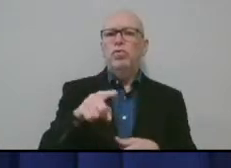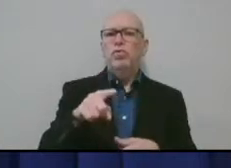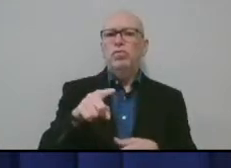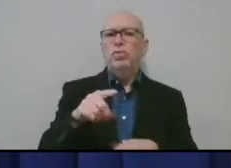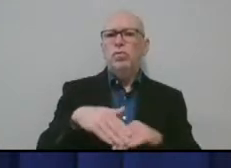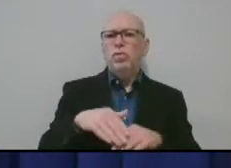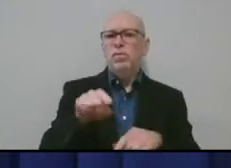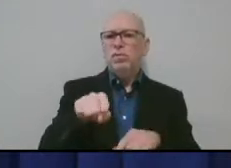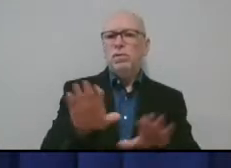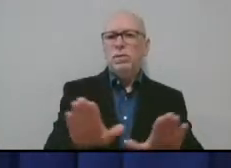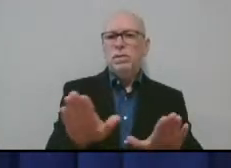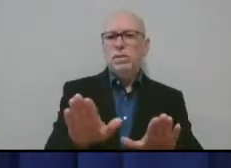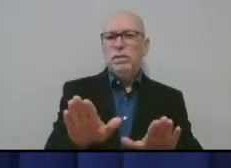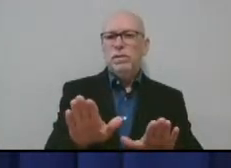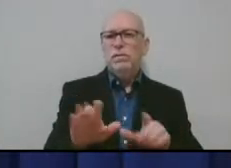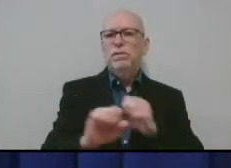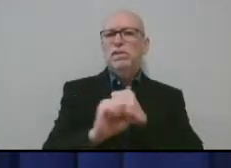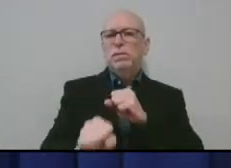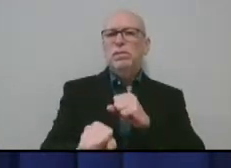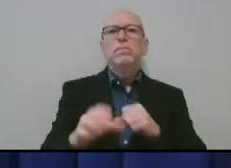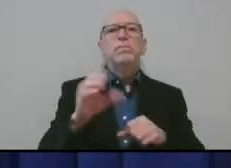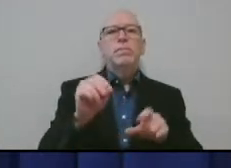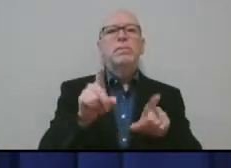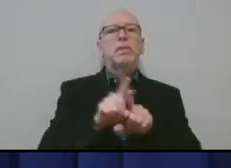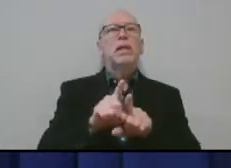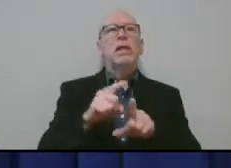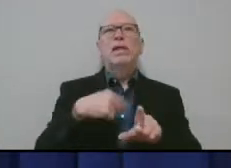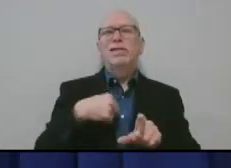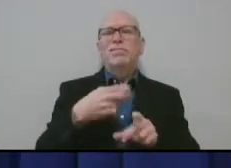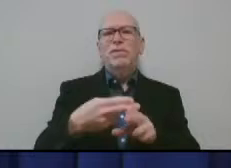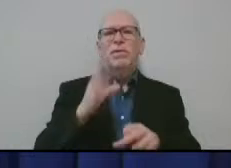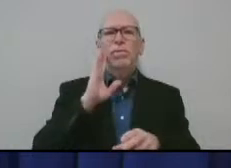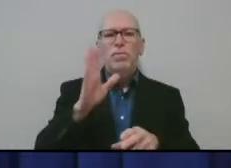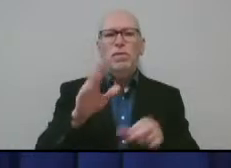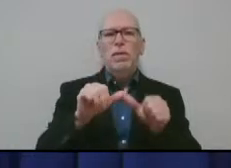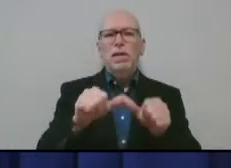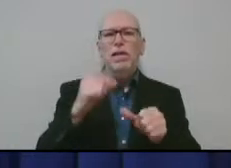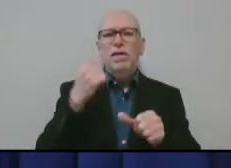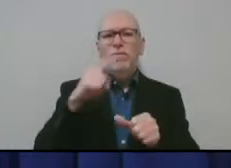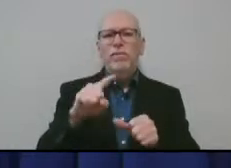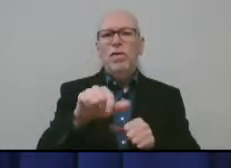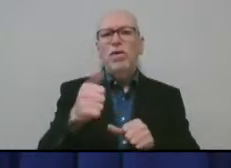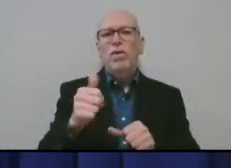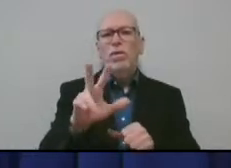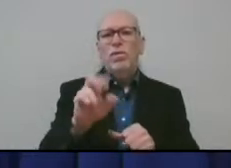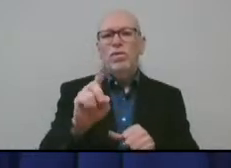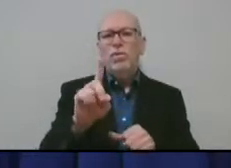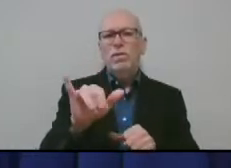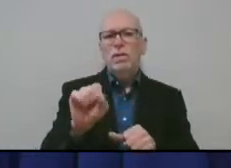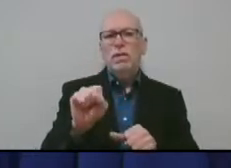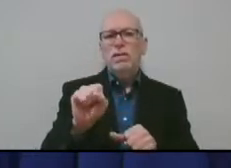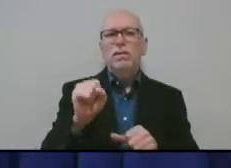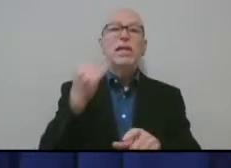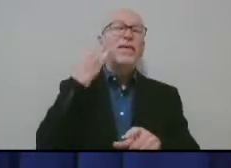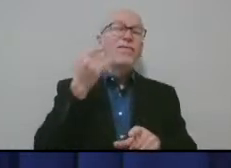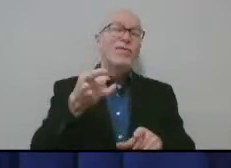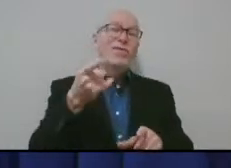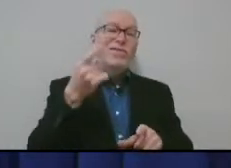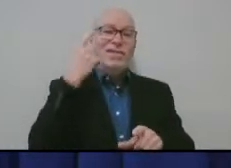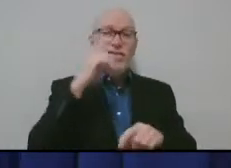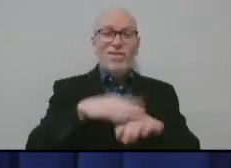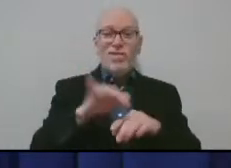Sunday. And again, as I just mentioned, it will go for another 30 days. If you think about this, on